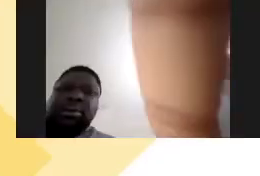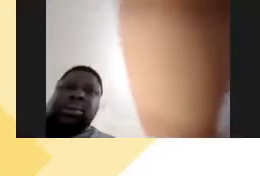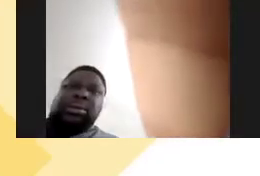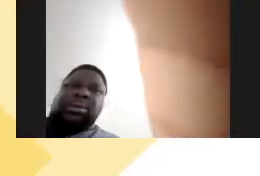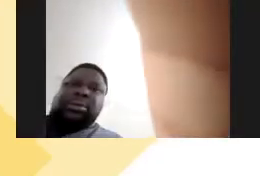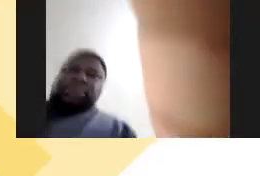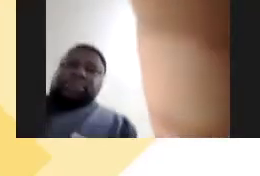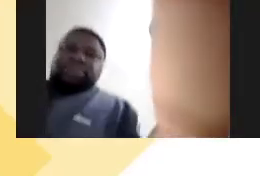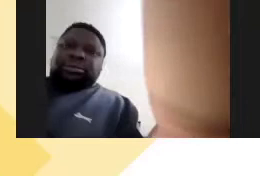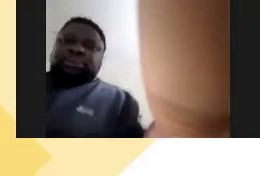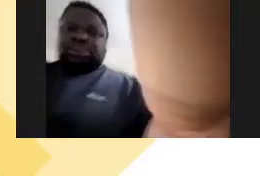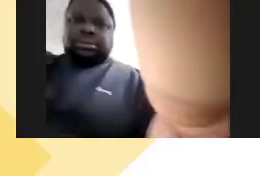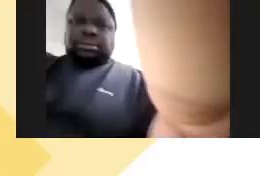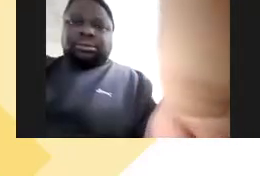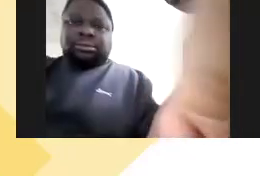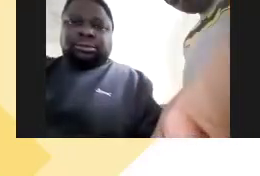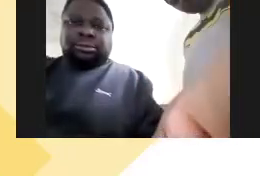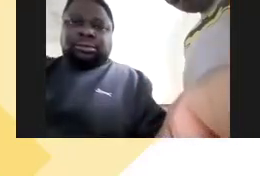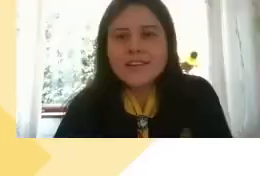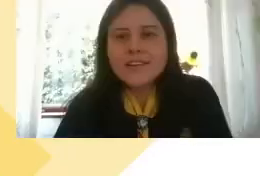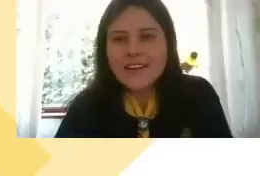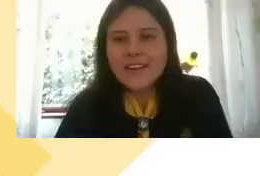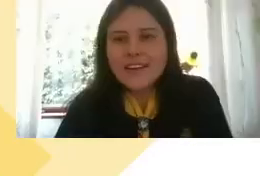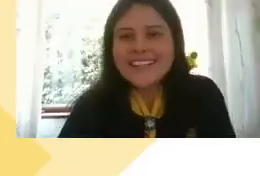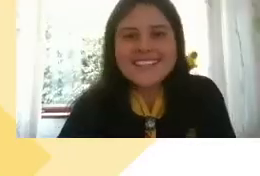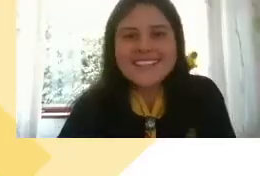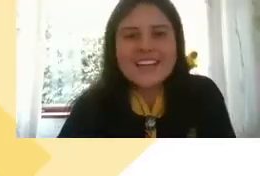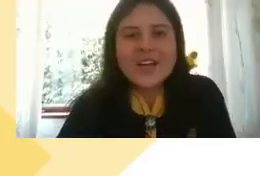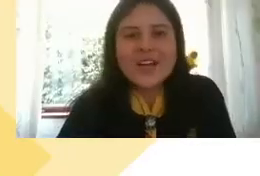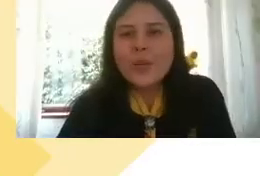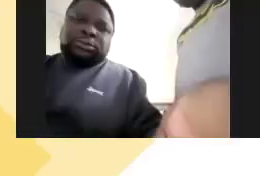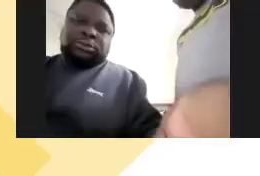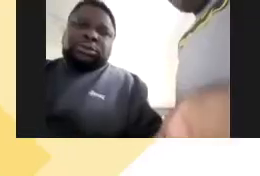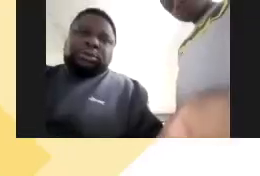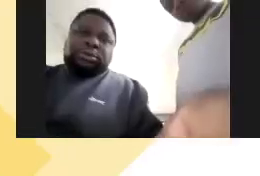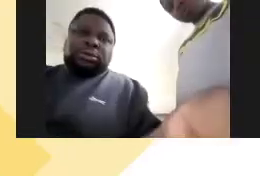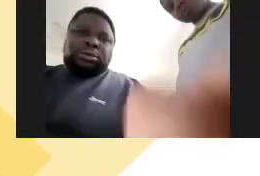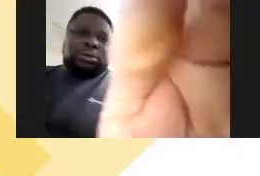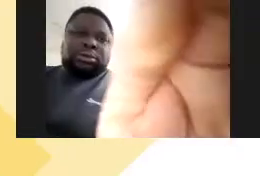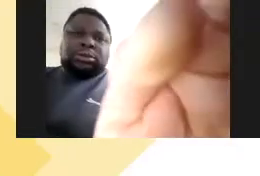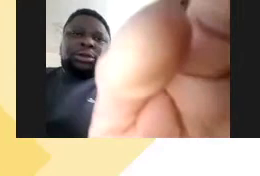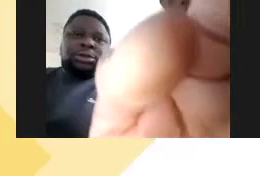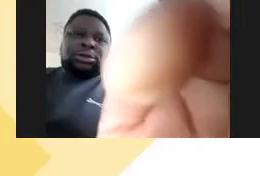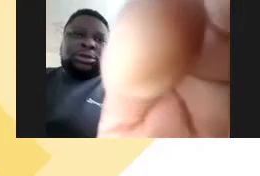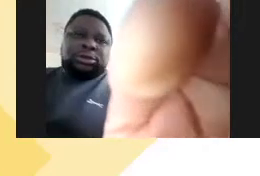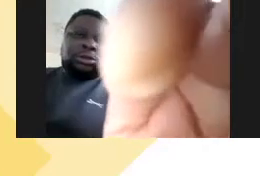Yeah, D-O-G, dog, excellent. Bird.